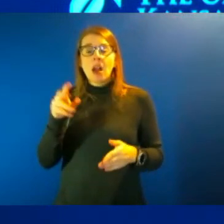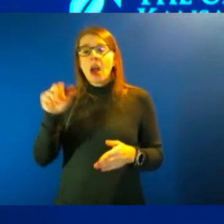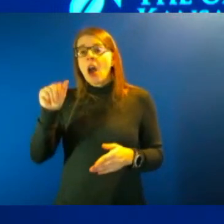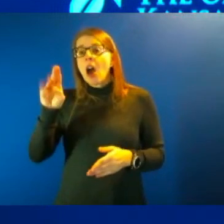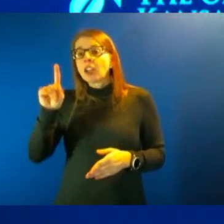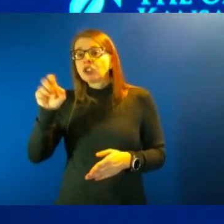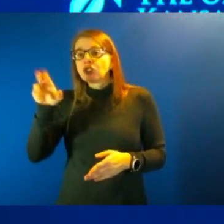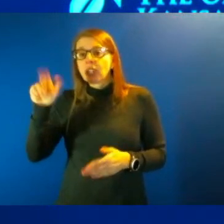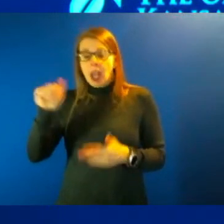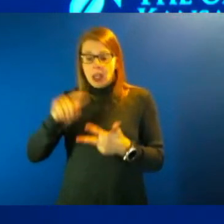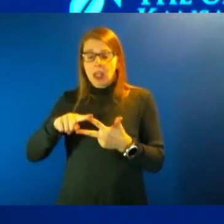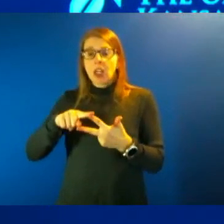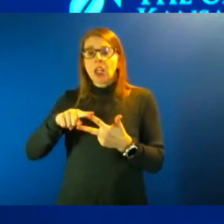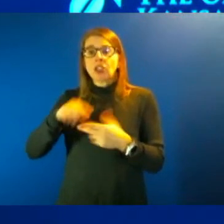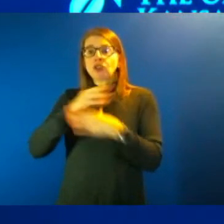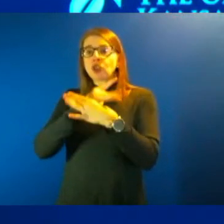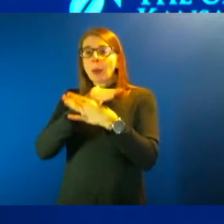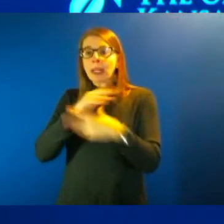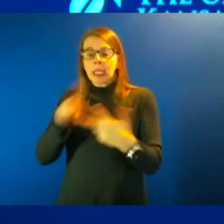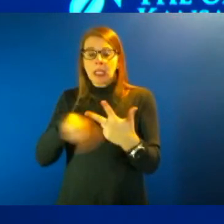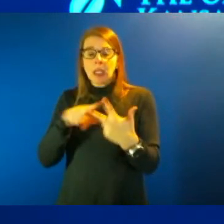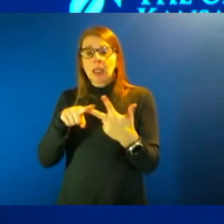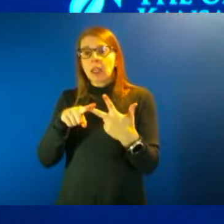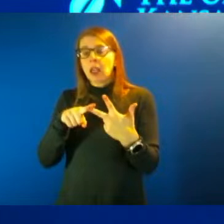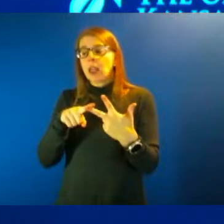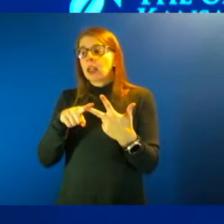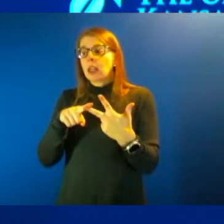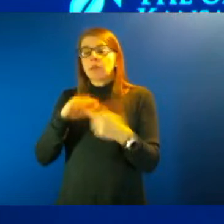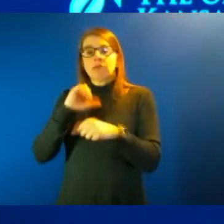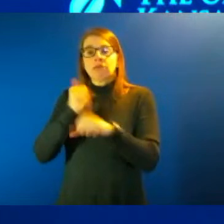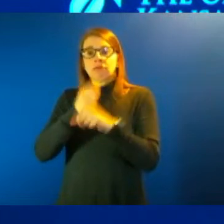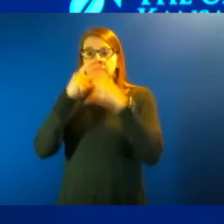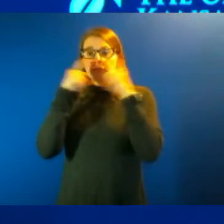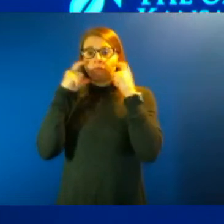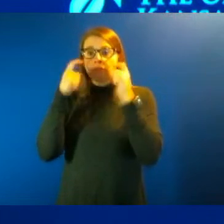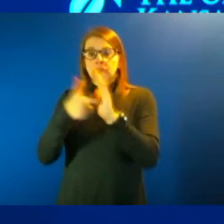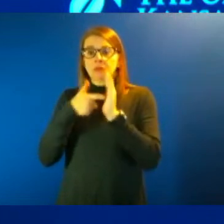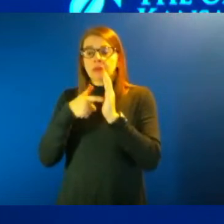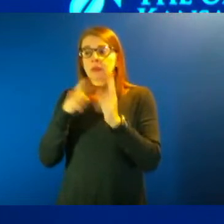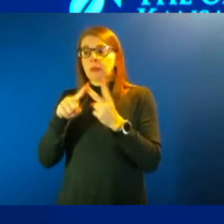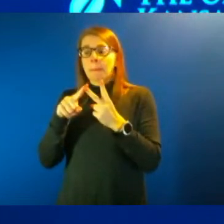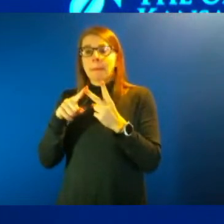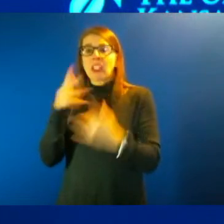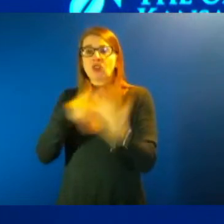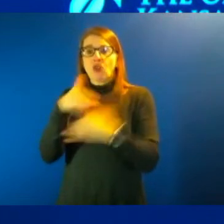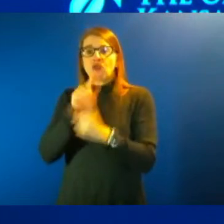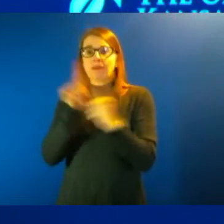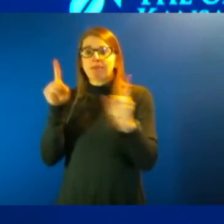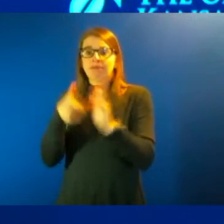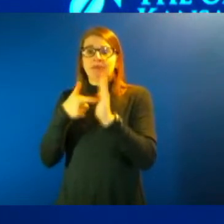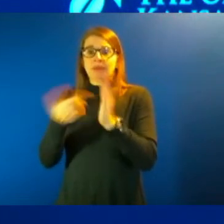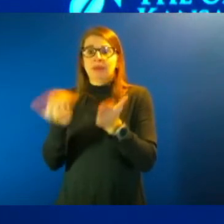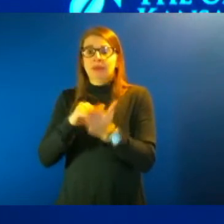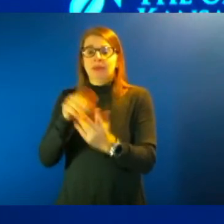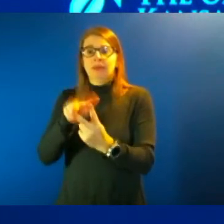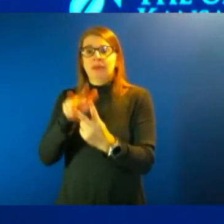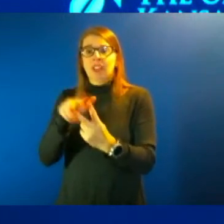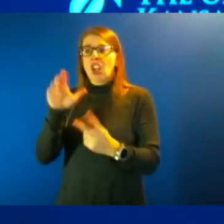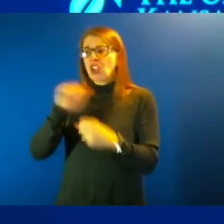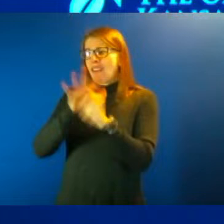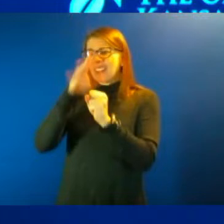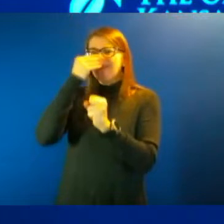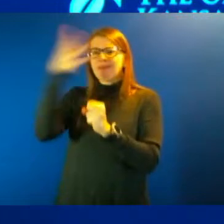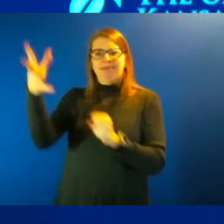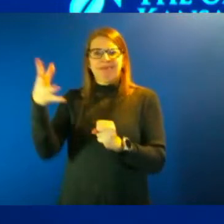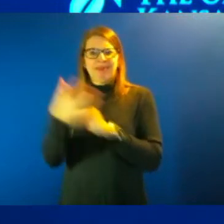mask mandates, now going back to social distancing. So it's the same story. Again, COVID doesn't care what country